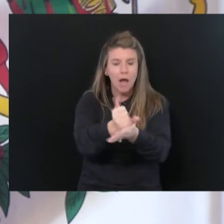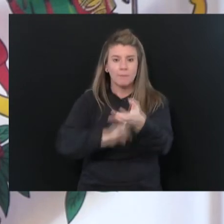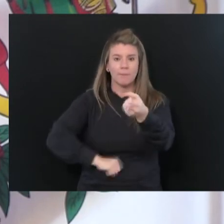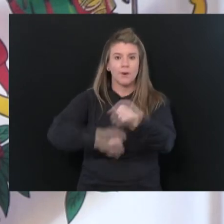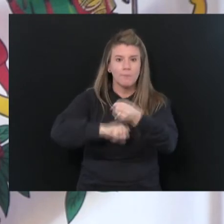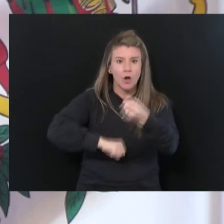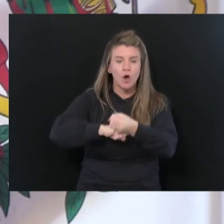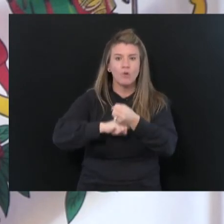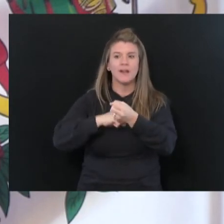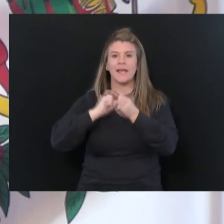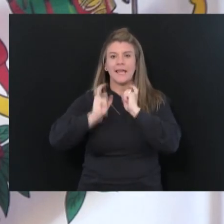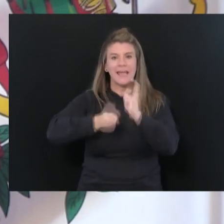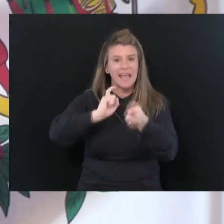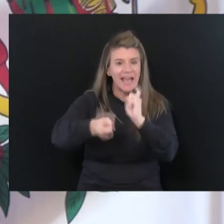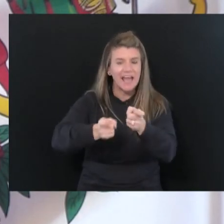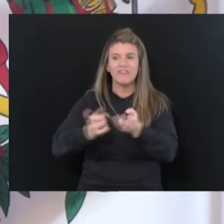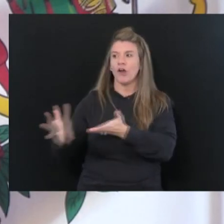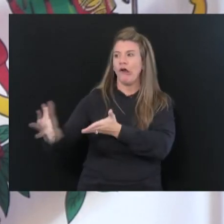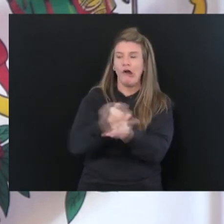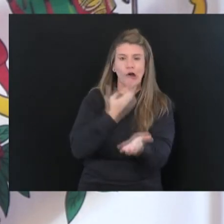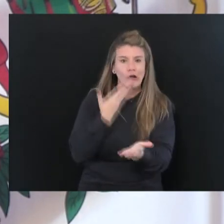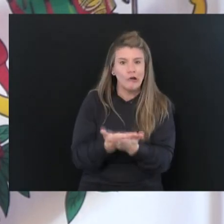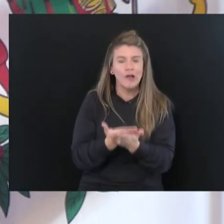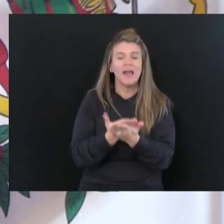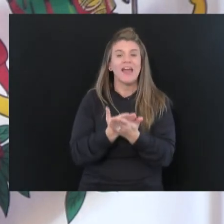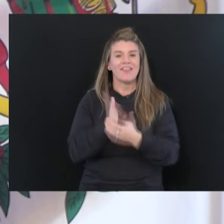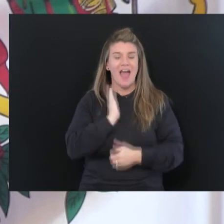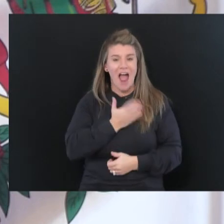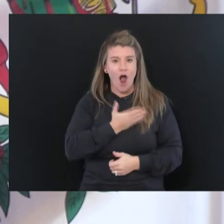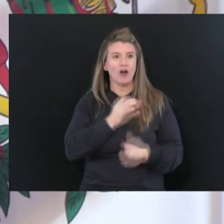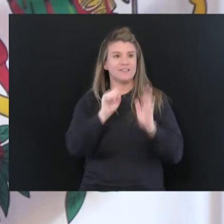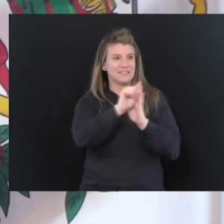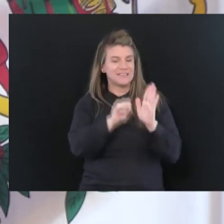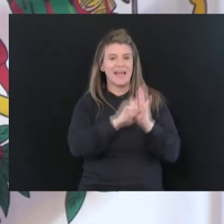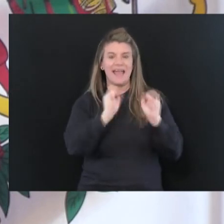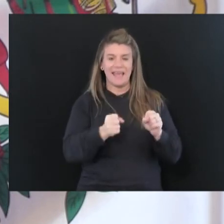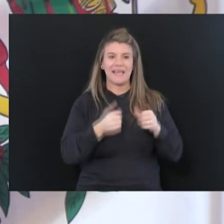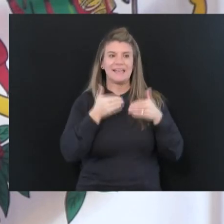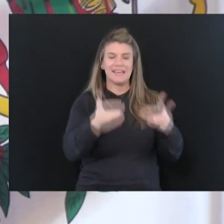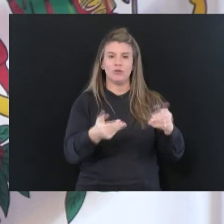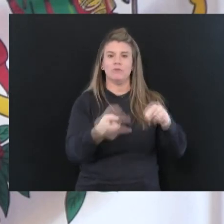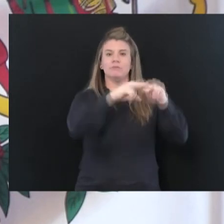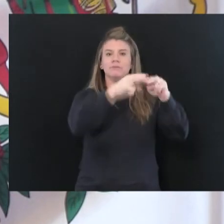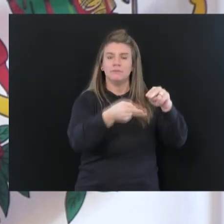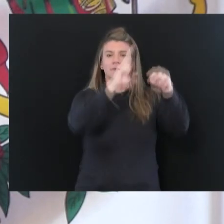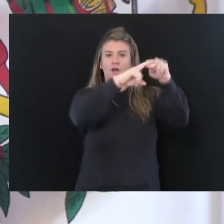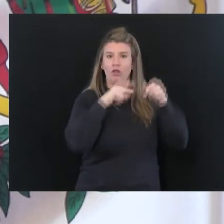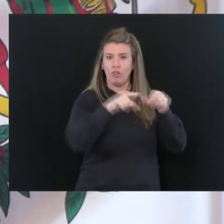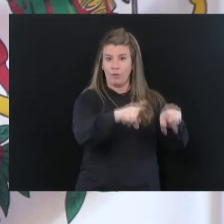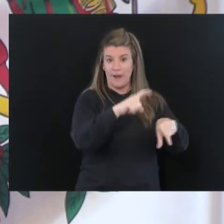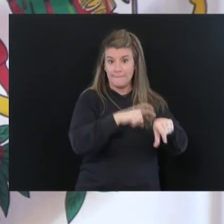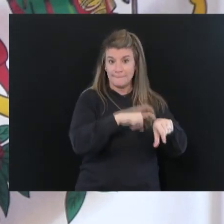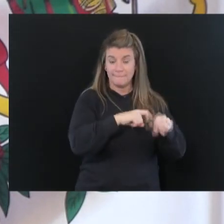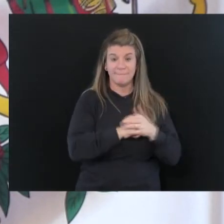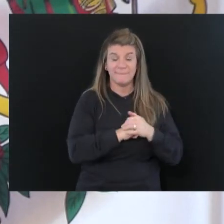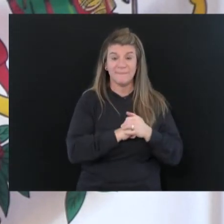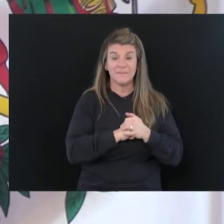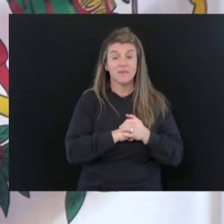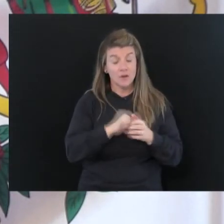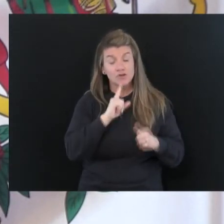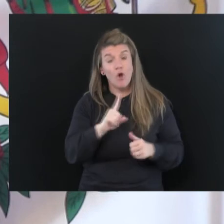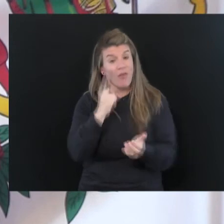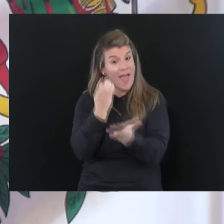the goodness that will make us go better as time goes on. Those numbers are